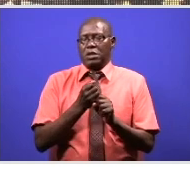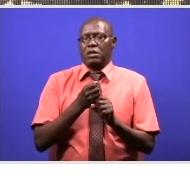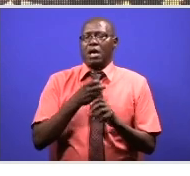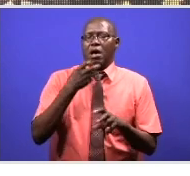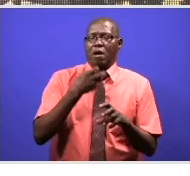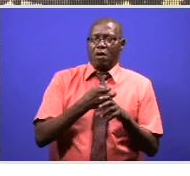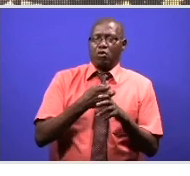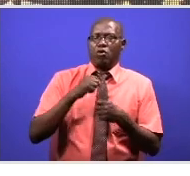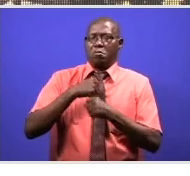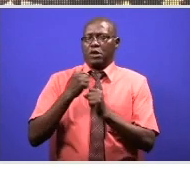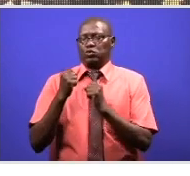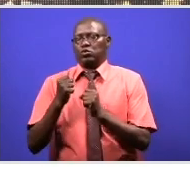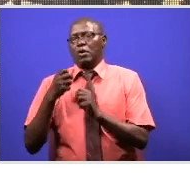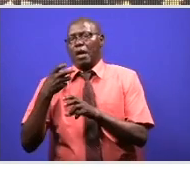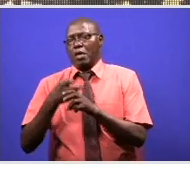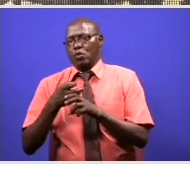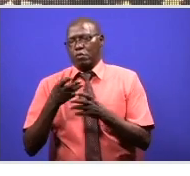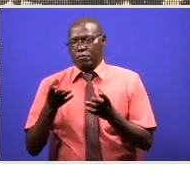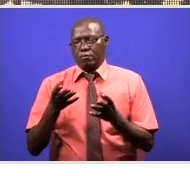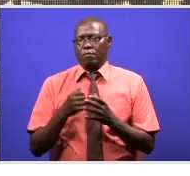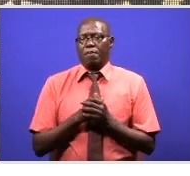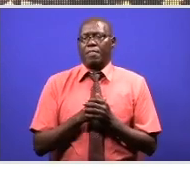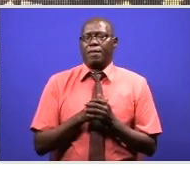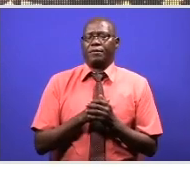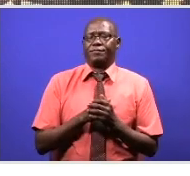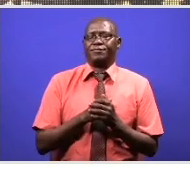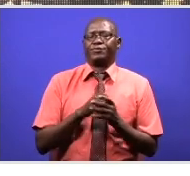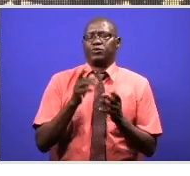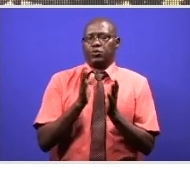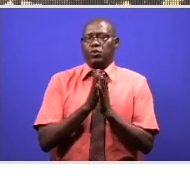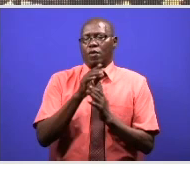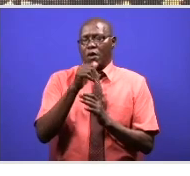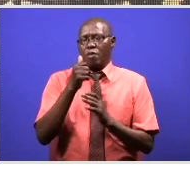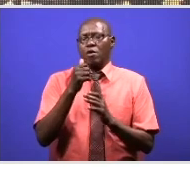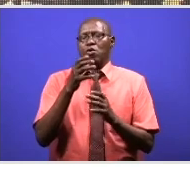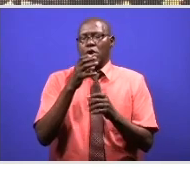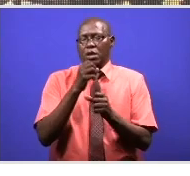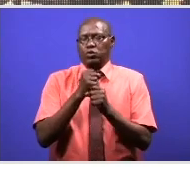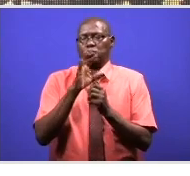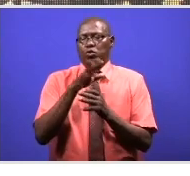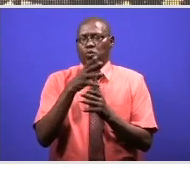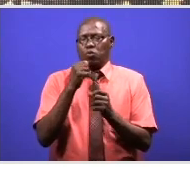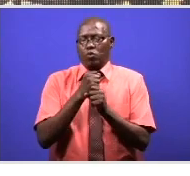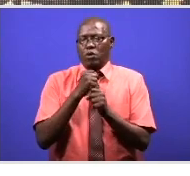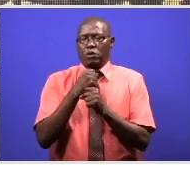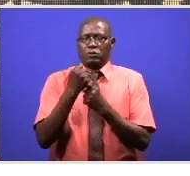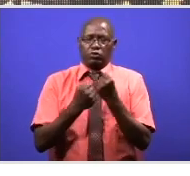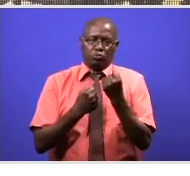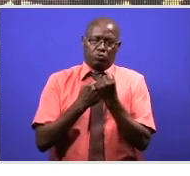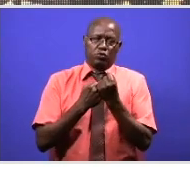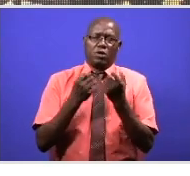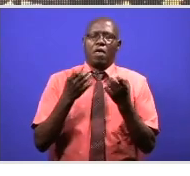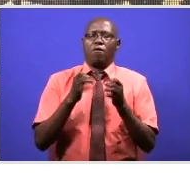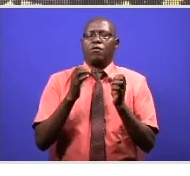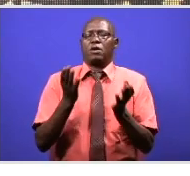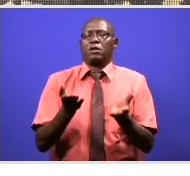enable different CEOs partner with other organizations to network, partner and support in an effort to